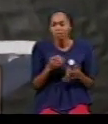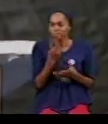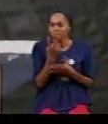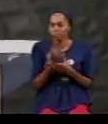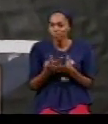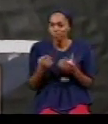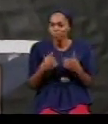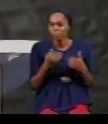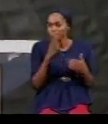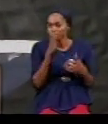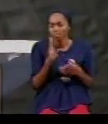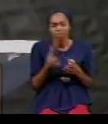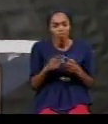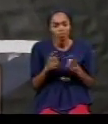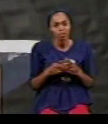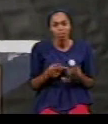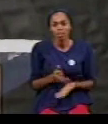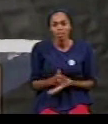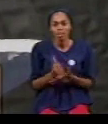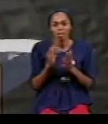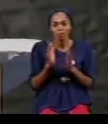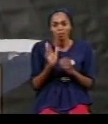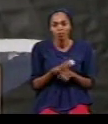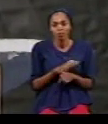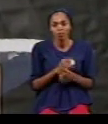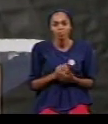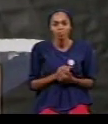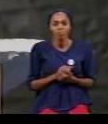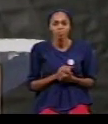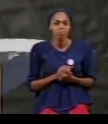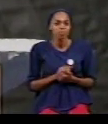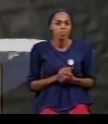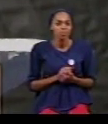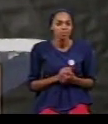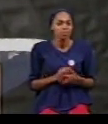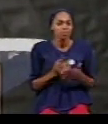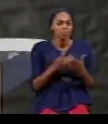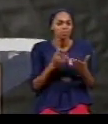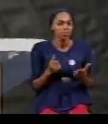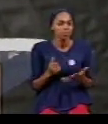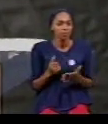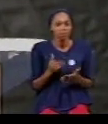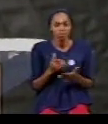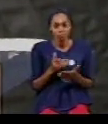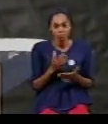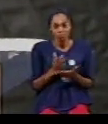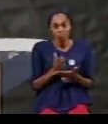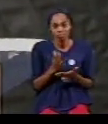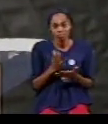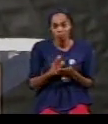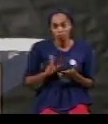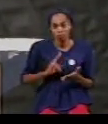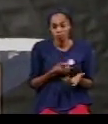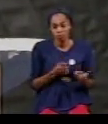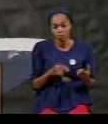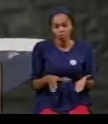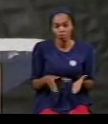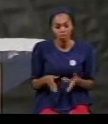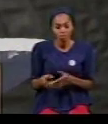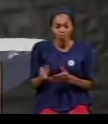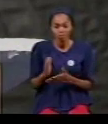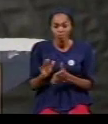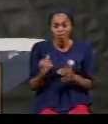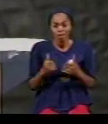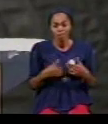program together. And that's why, even before many of us got here, some of them were already seated here, waiting for us to come.